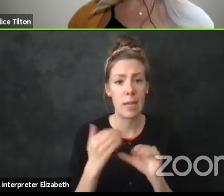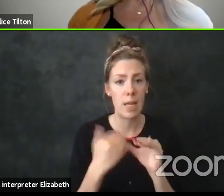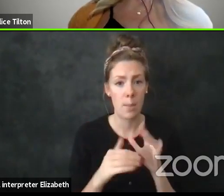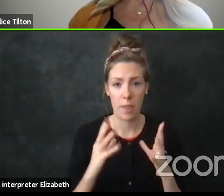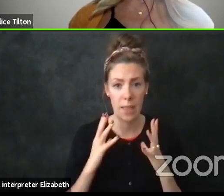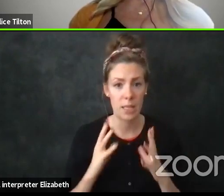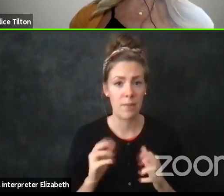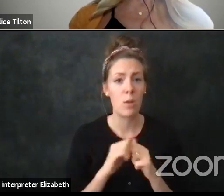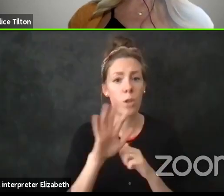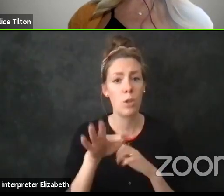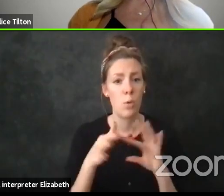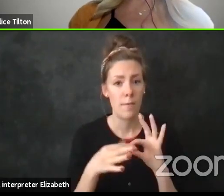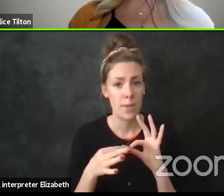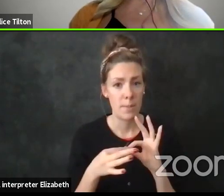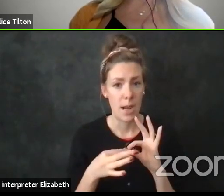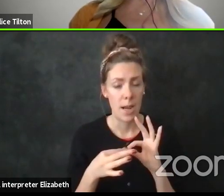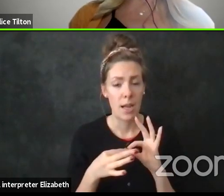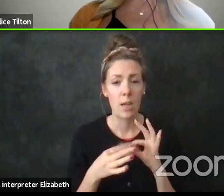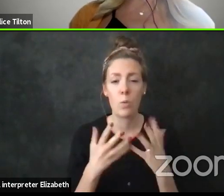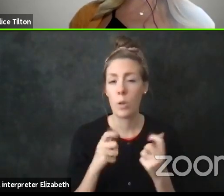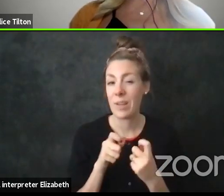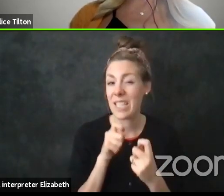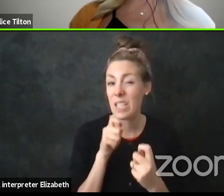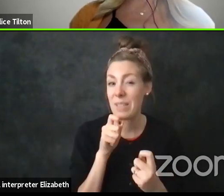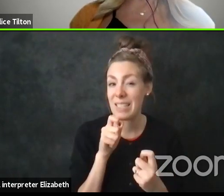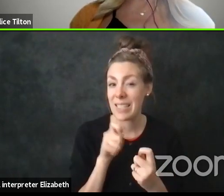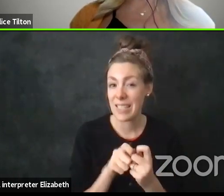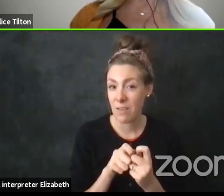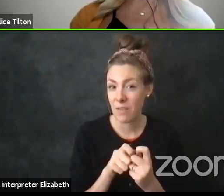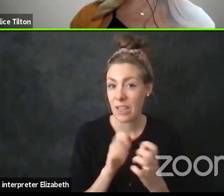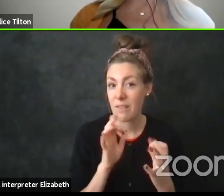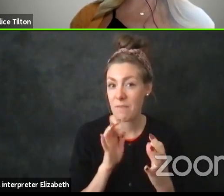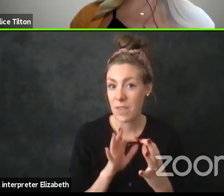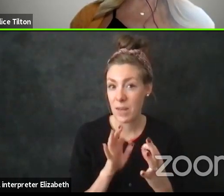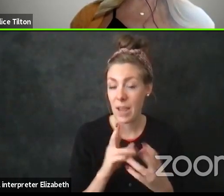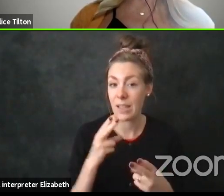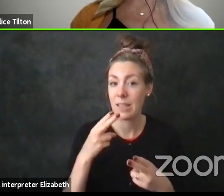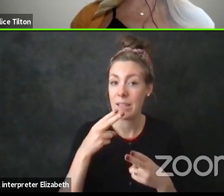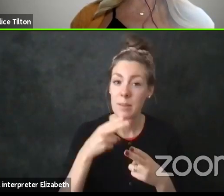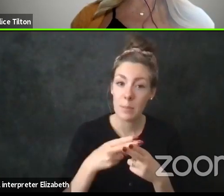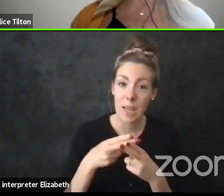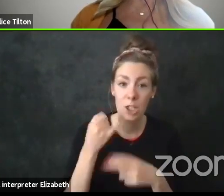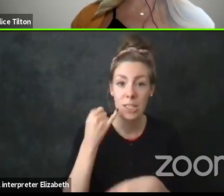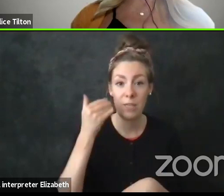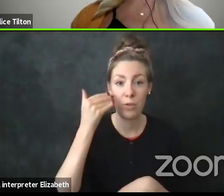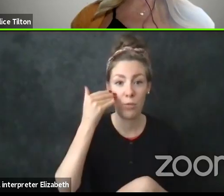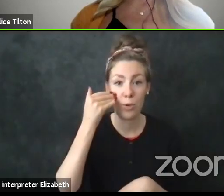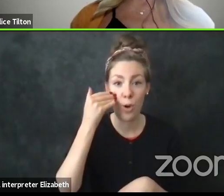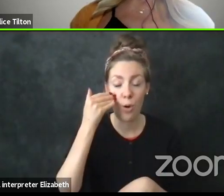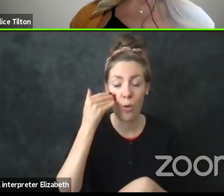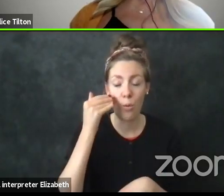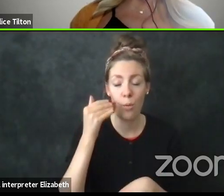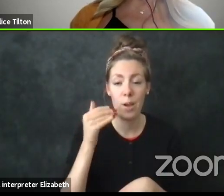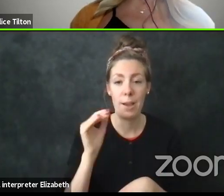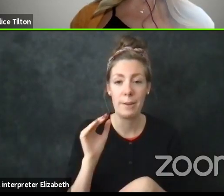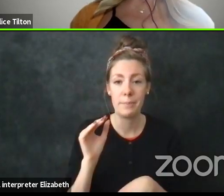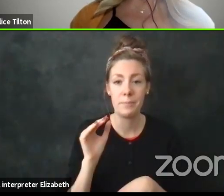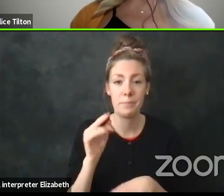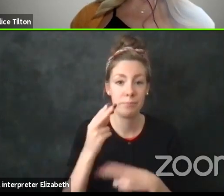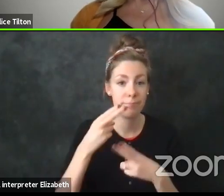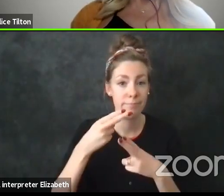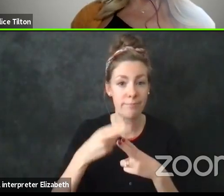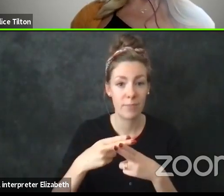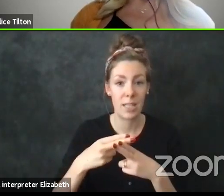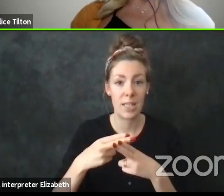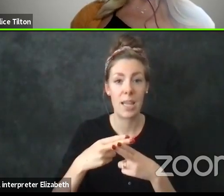from you. And if you could be very specific, either mention if you know the name of